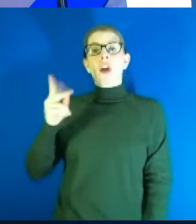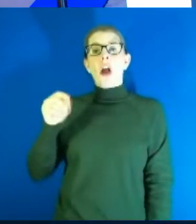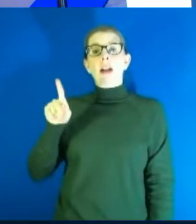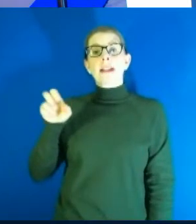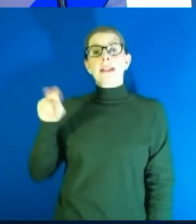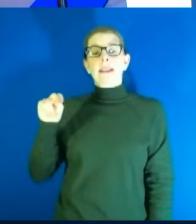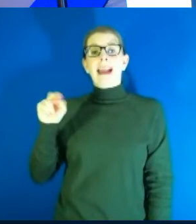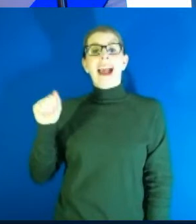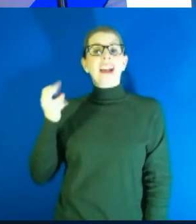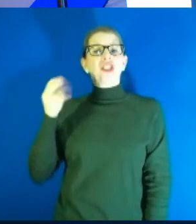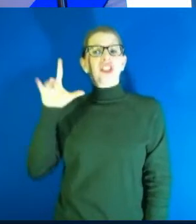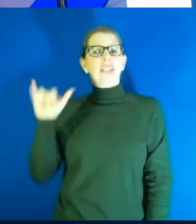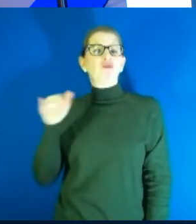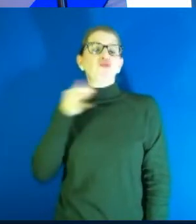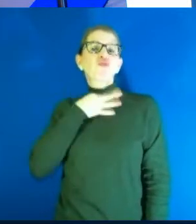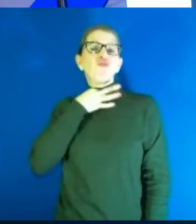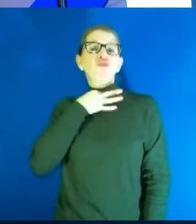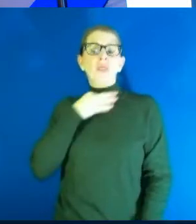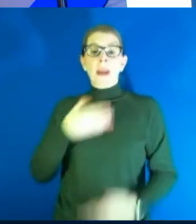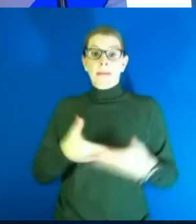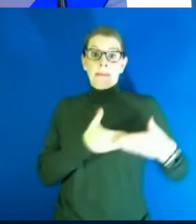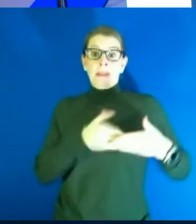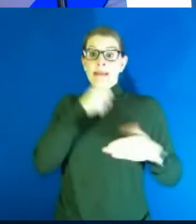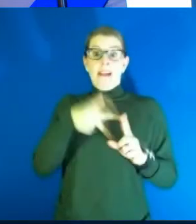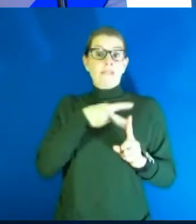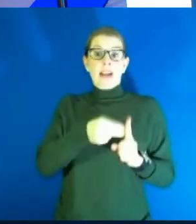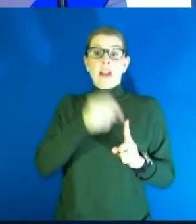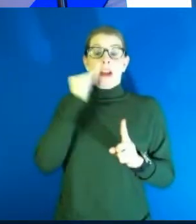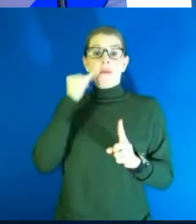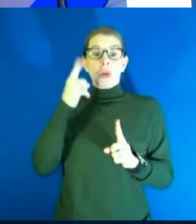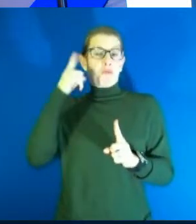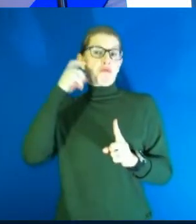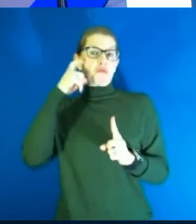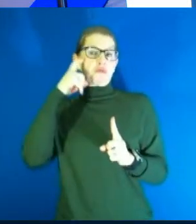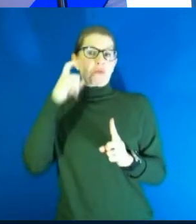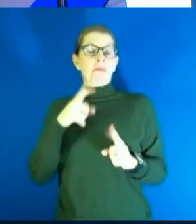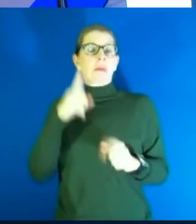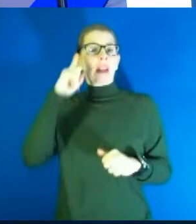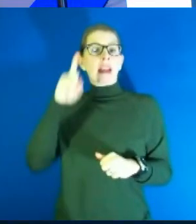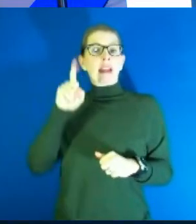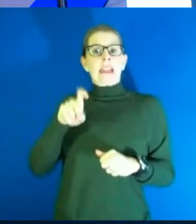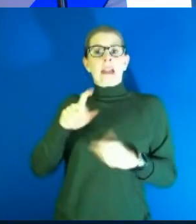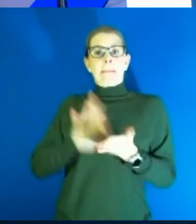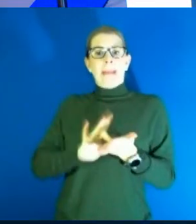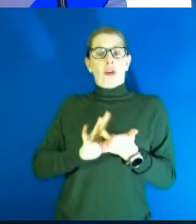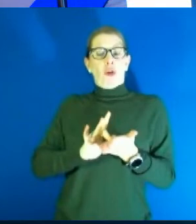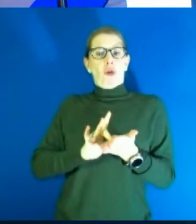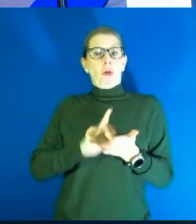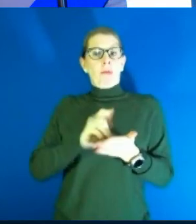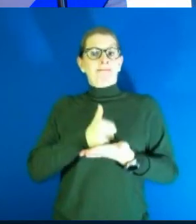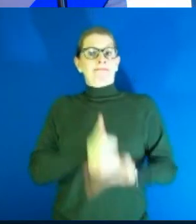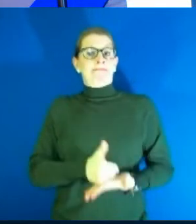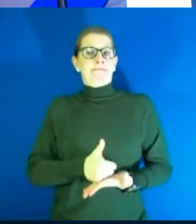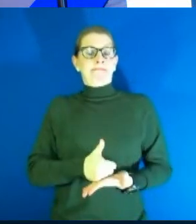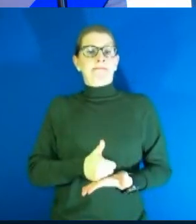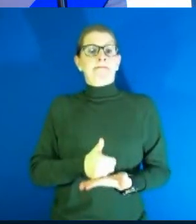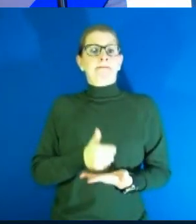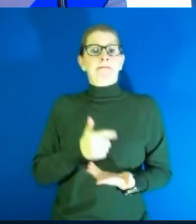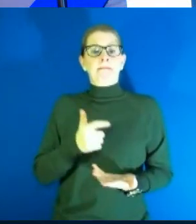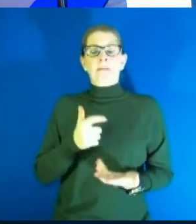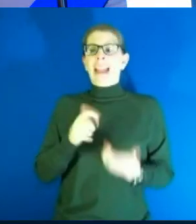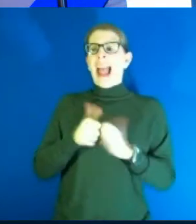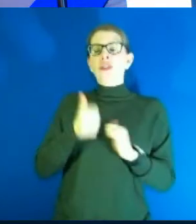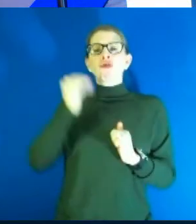infants, because they're not vaccinated. If you think they need medical attention, how do you